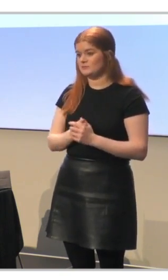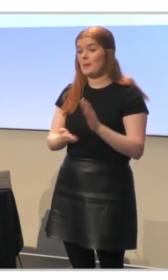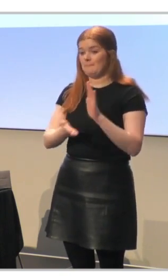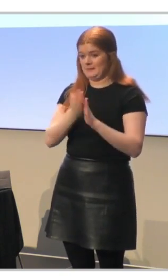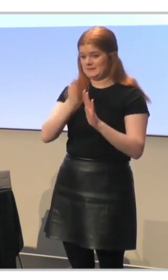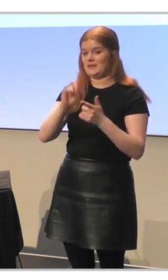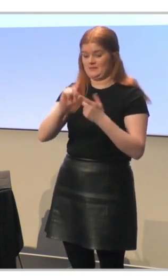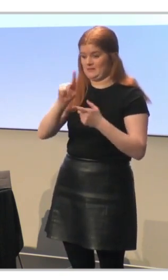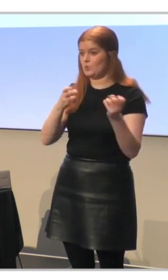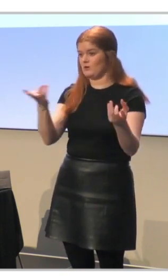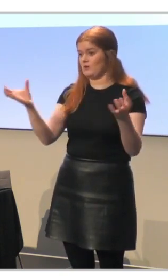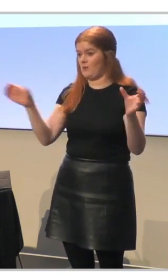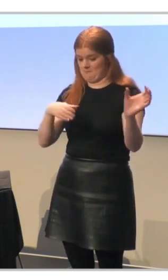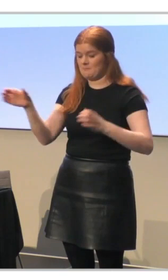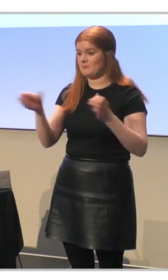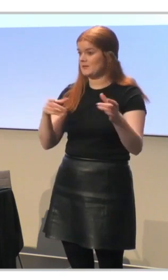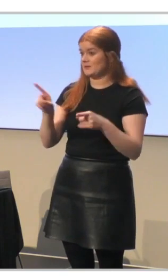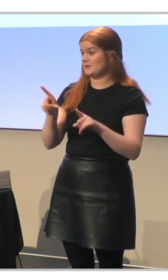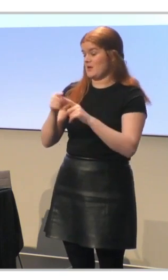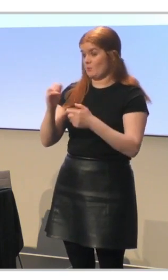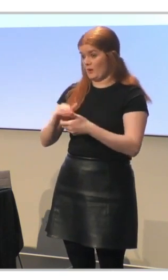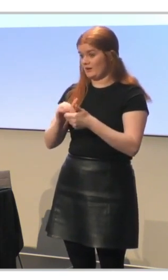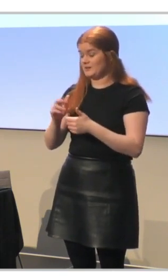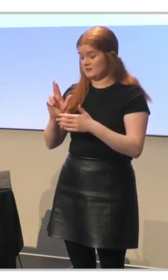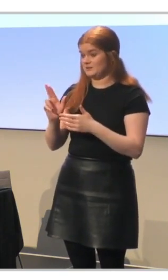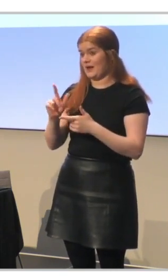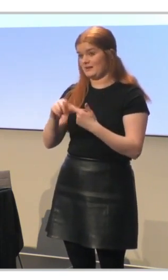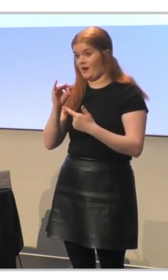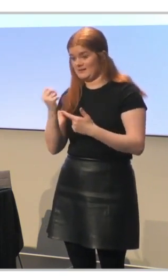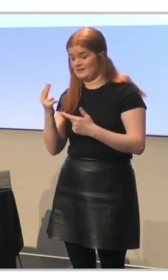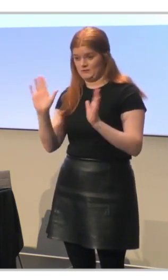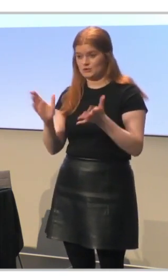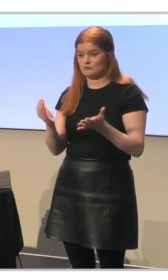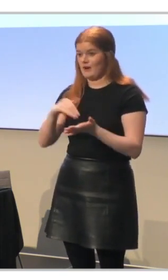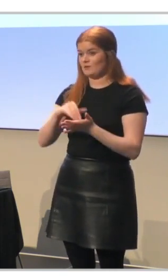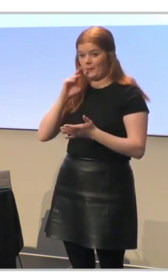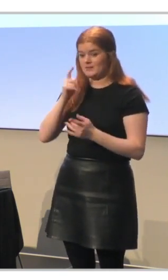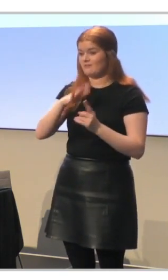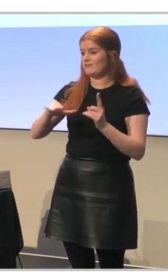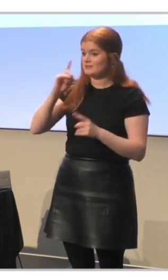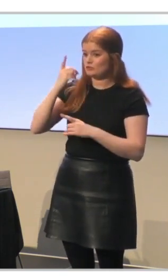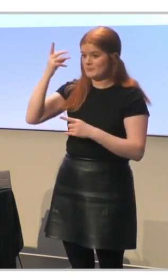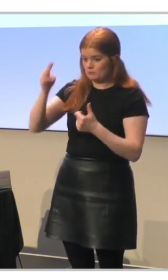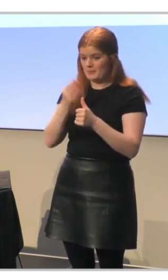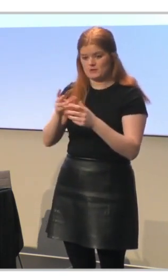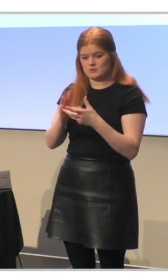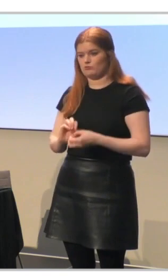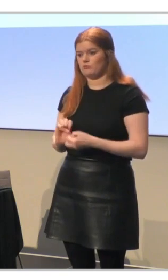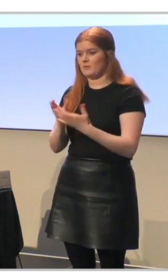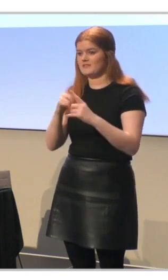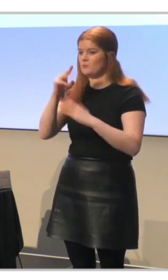they will come. And as Ballincollig, they certainly have come, as this field of dreams prepares and provides programs that